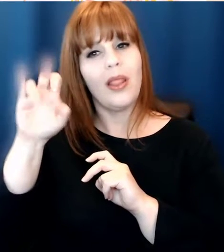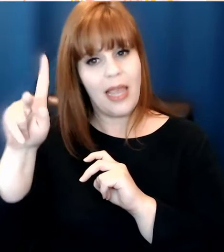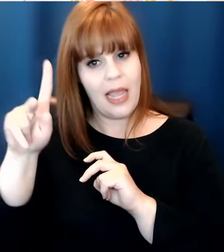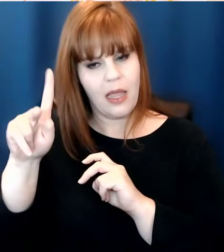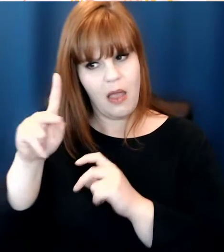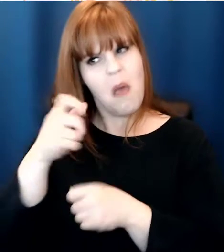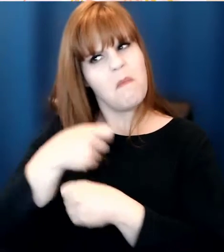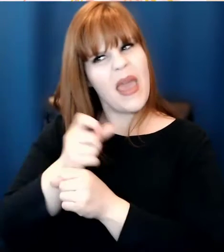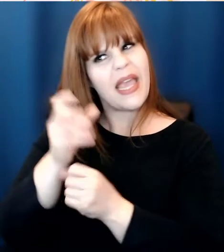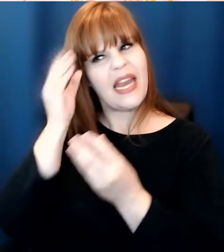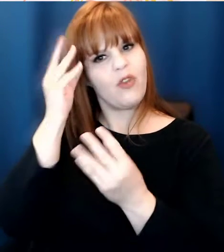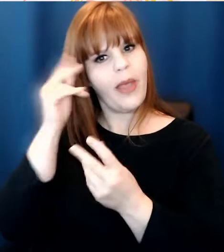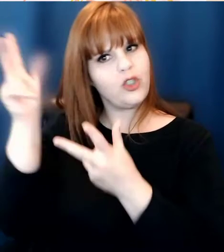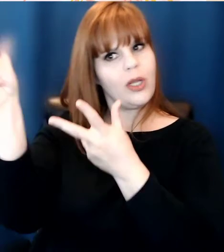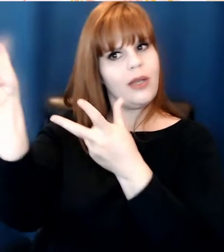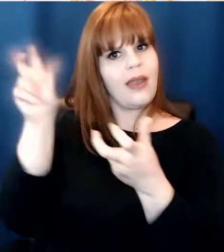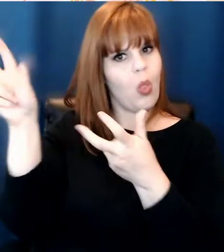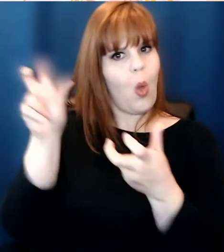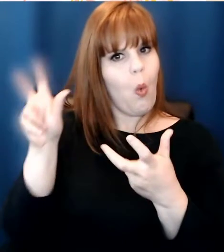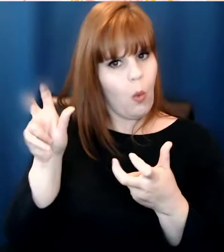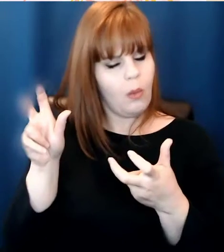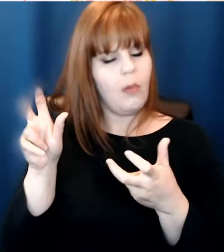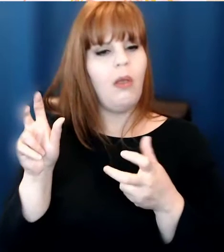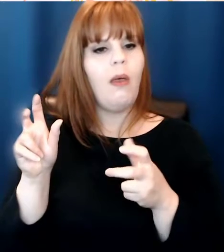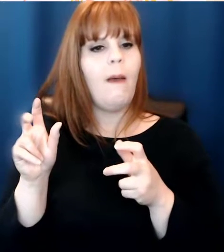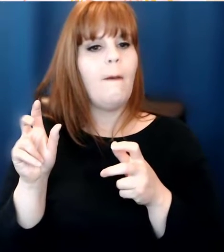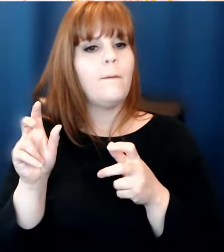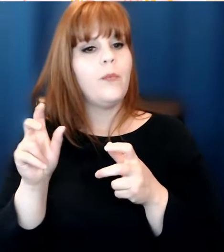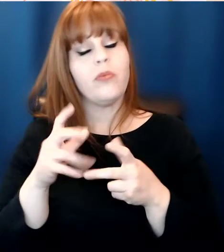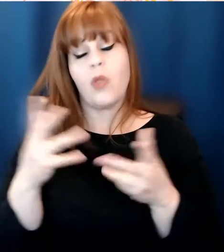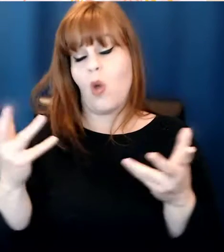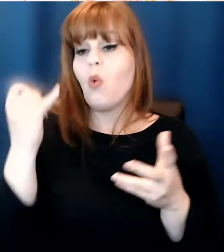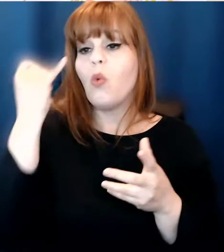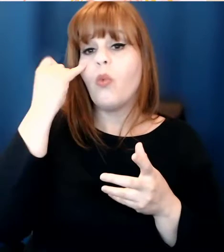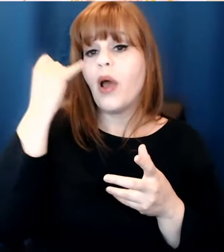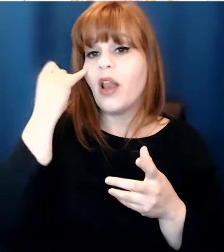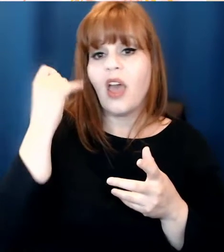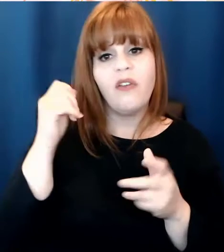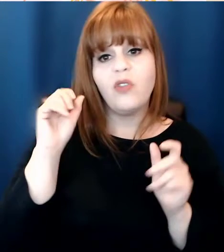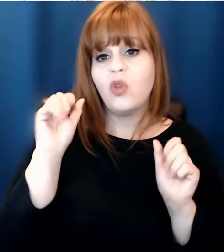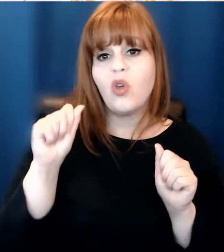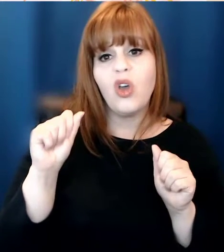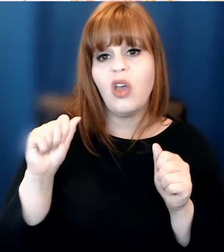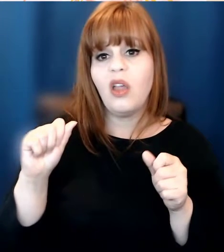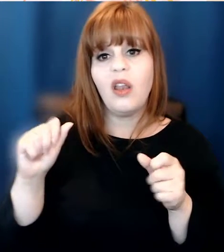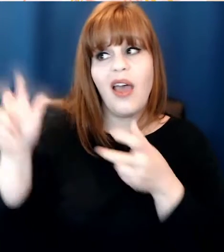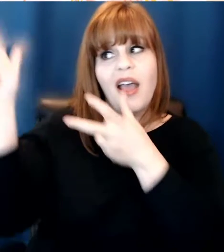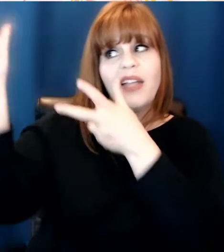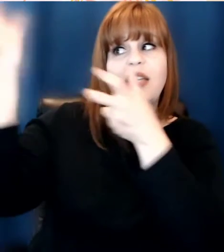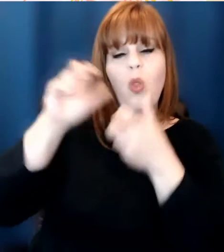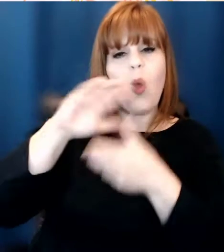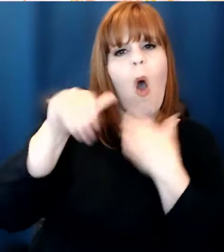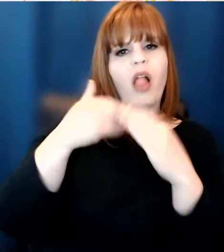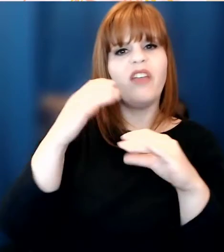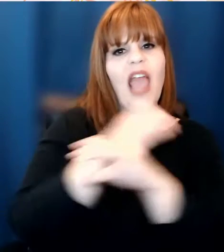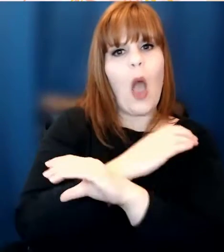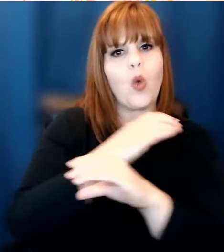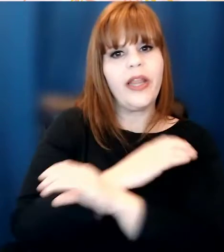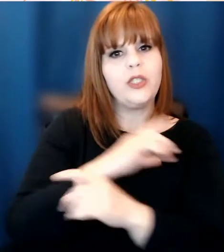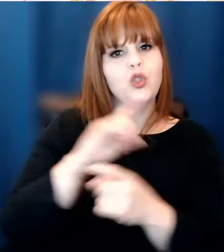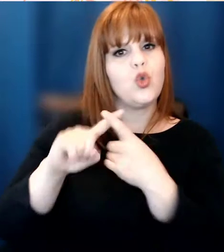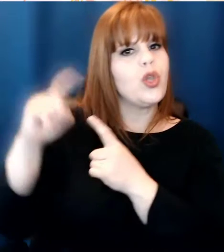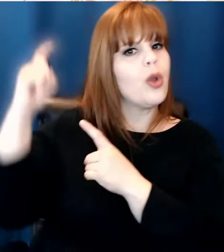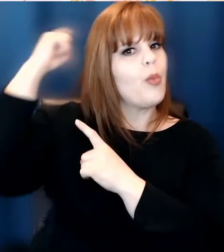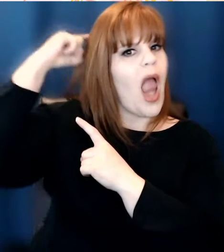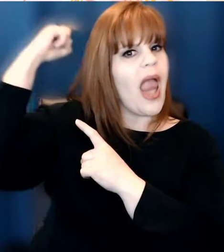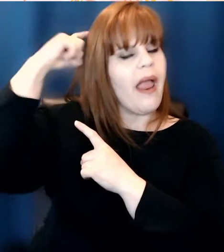if you can essentially download entire calculus into your brain and know it? You don't even have